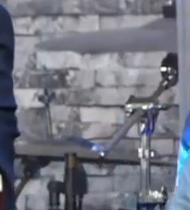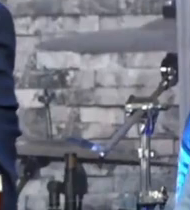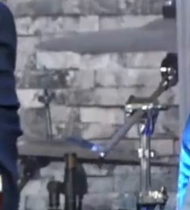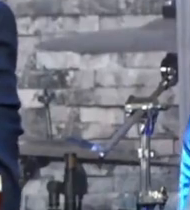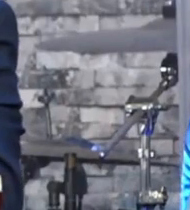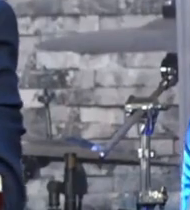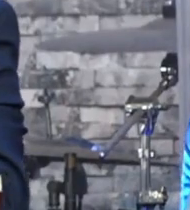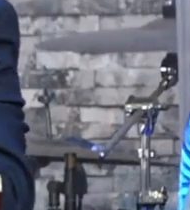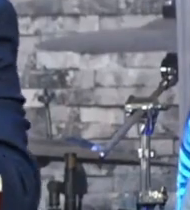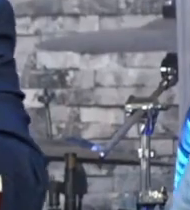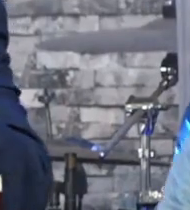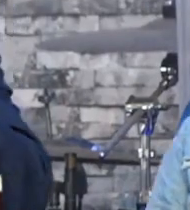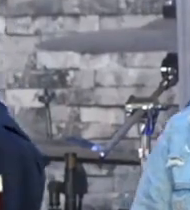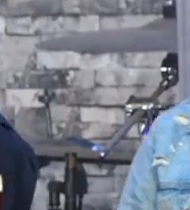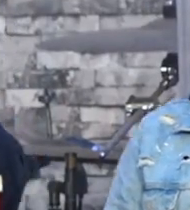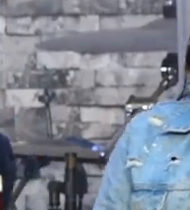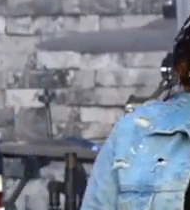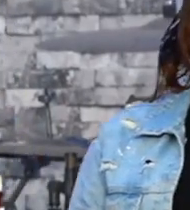ambacho unapitia.